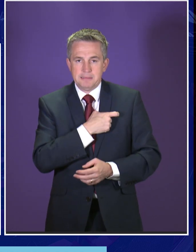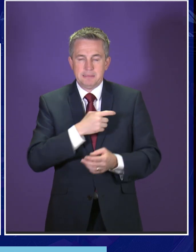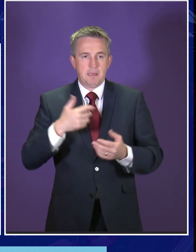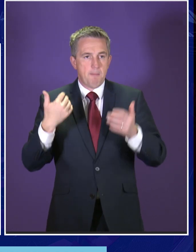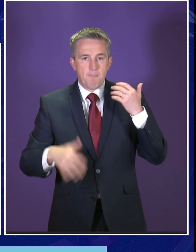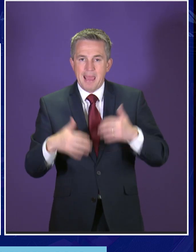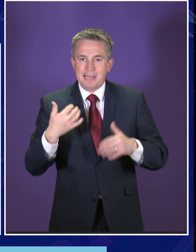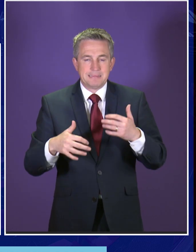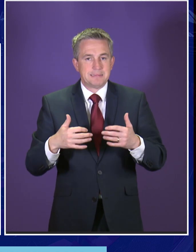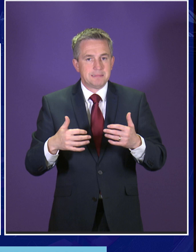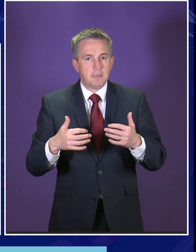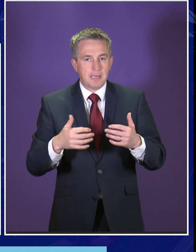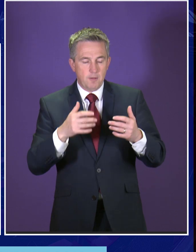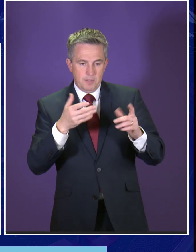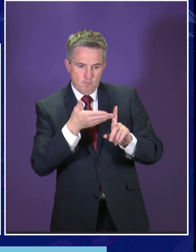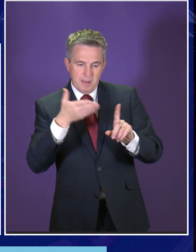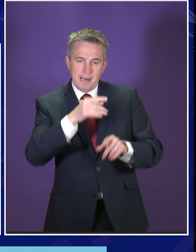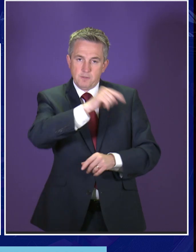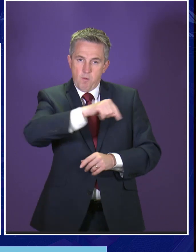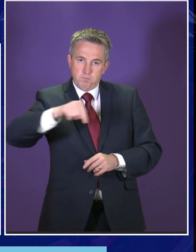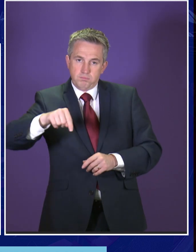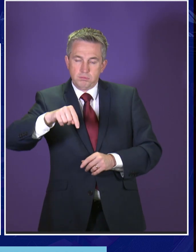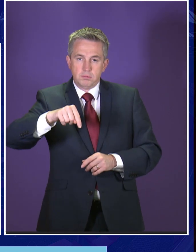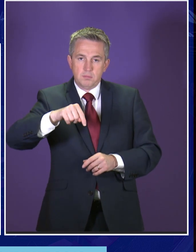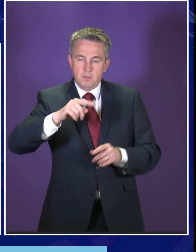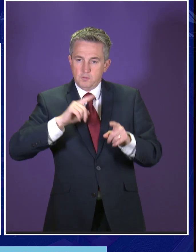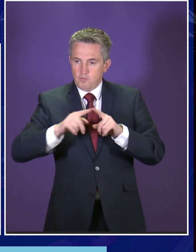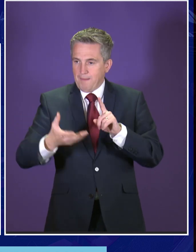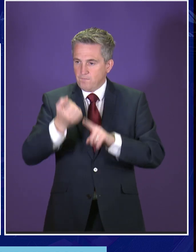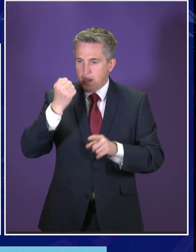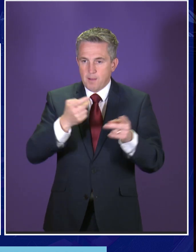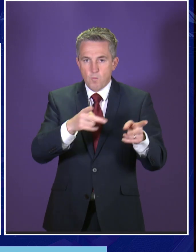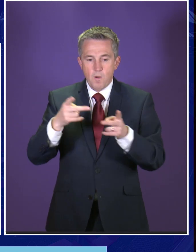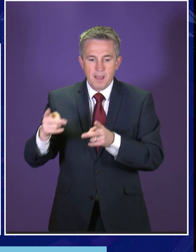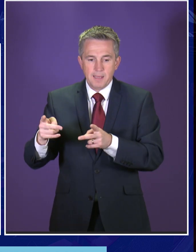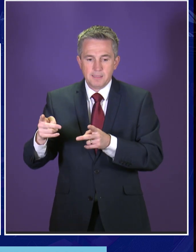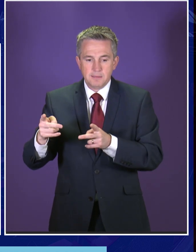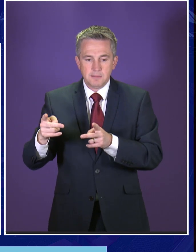not one of celebrating diversity only, but also to find avenues through which